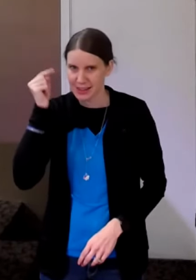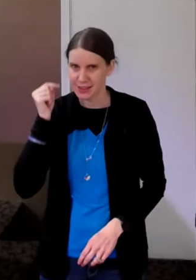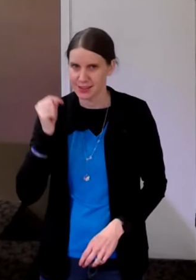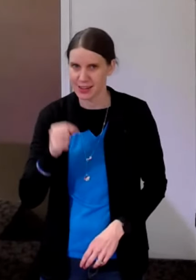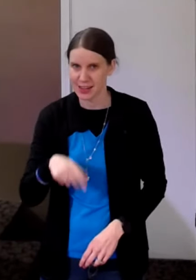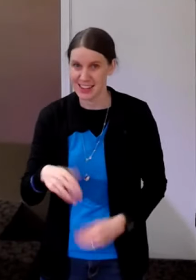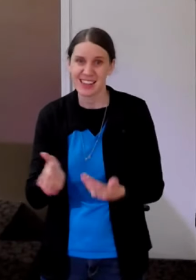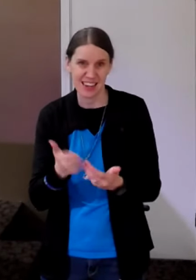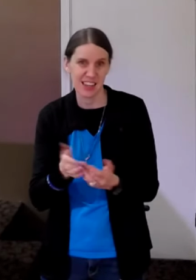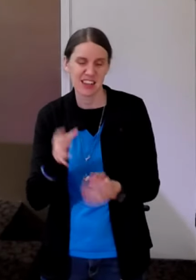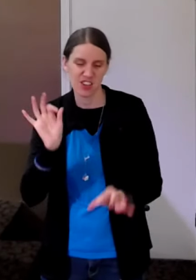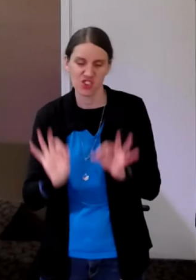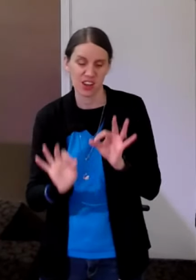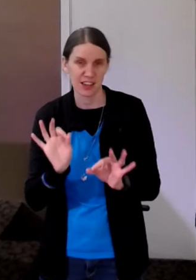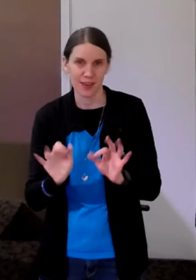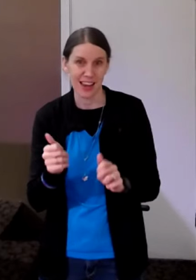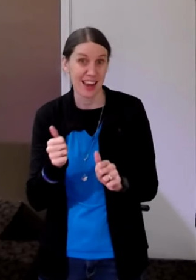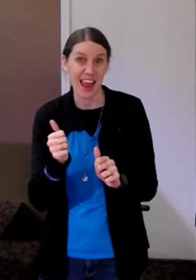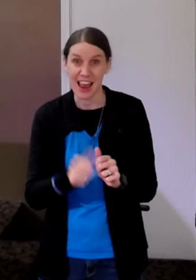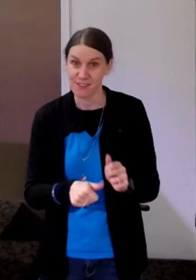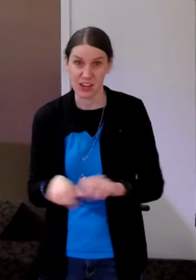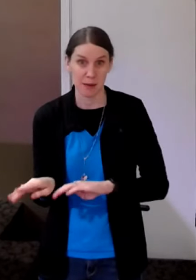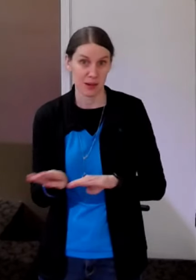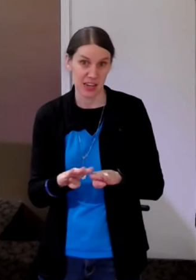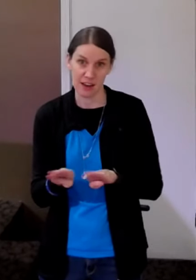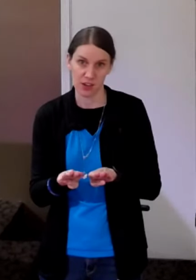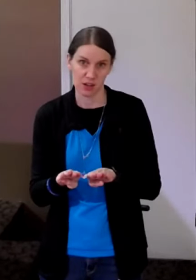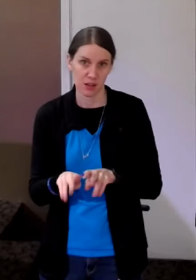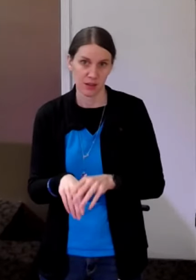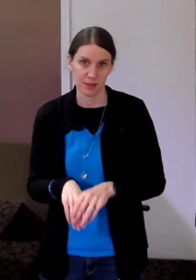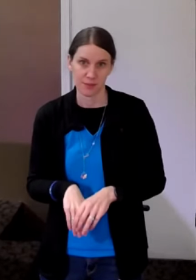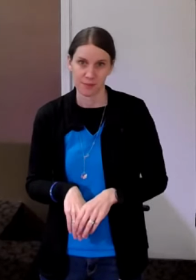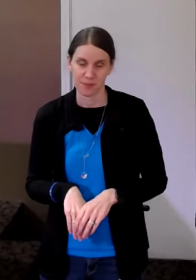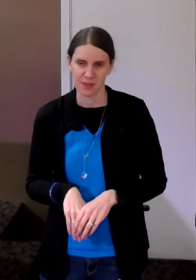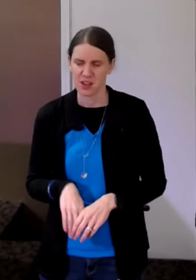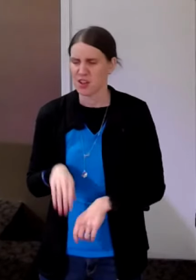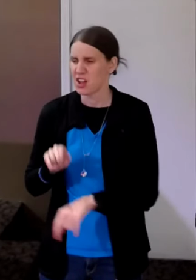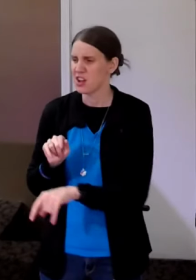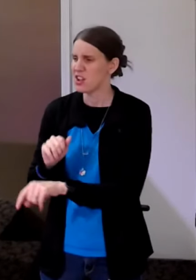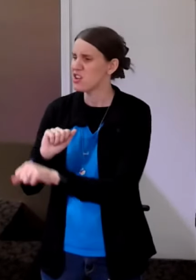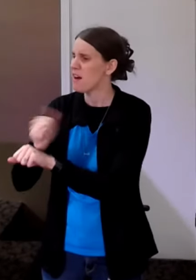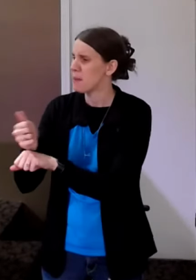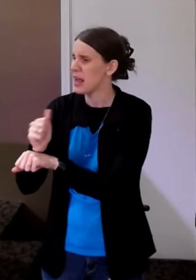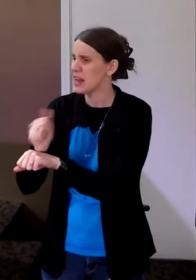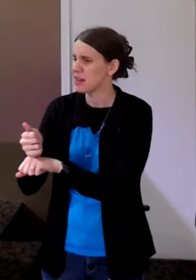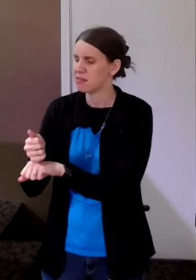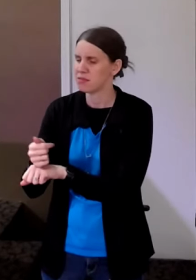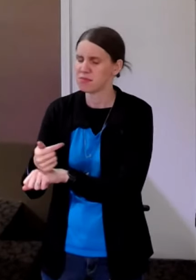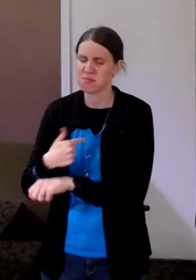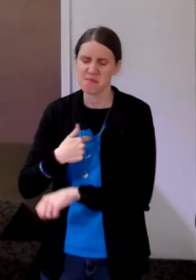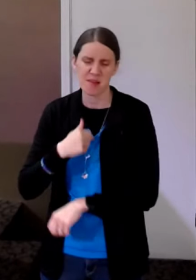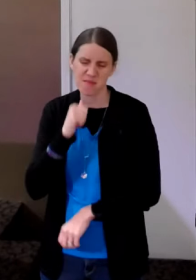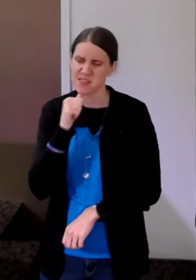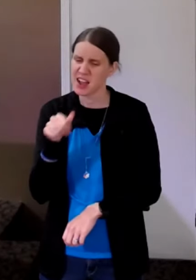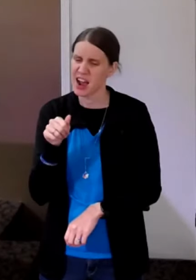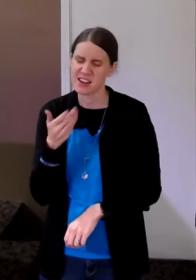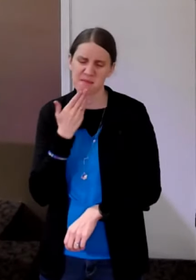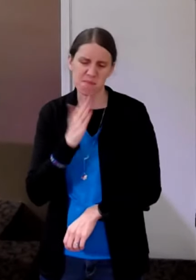can justify just about any behavior. It's their fault. I'm not as bad as